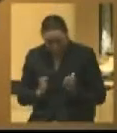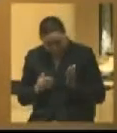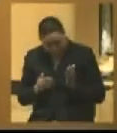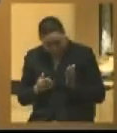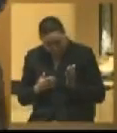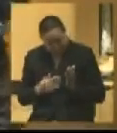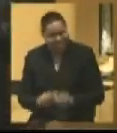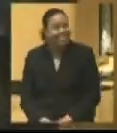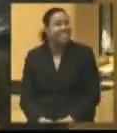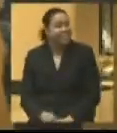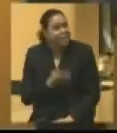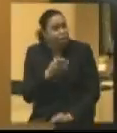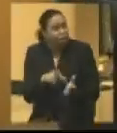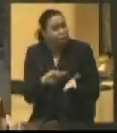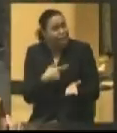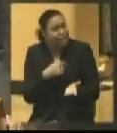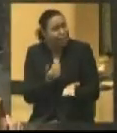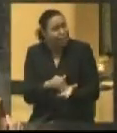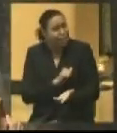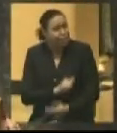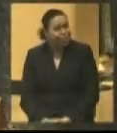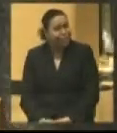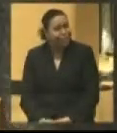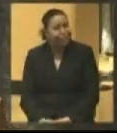Twice. Yeah. I actually repeat myself.